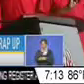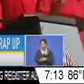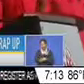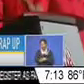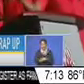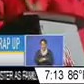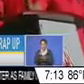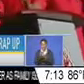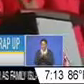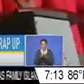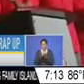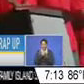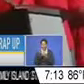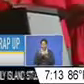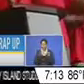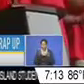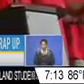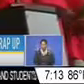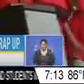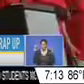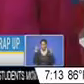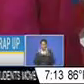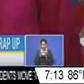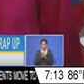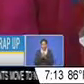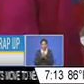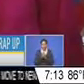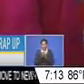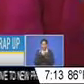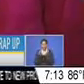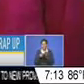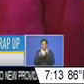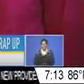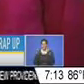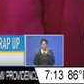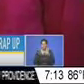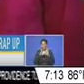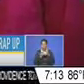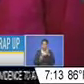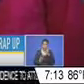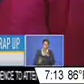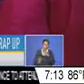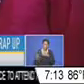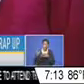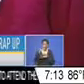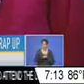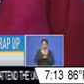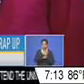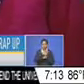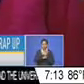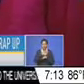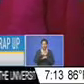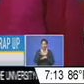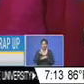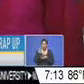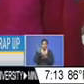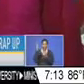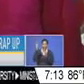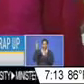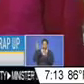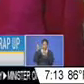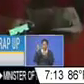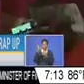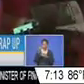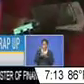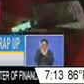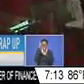say the convention was a huge success. This event was beyond our expectations. It was informative,